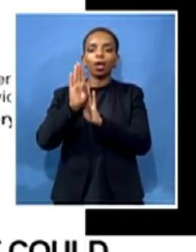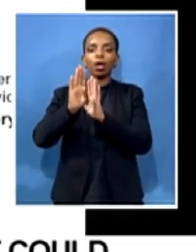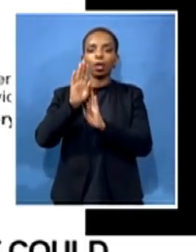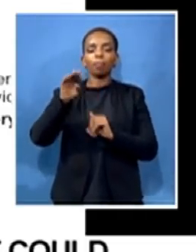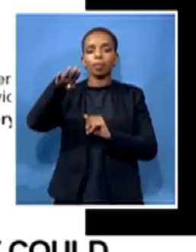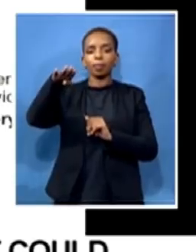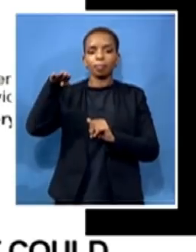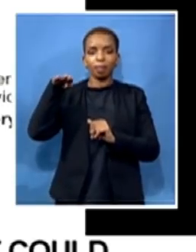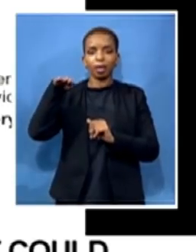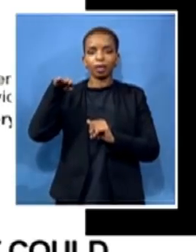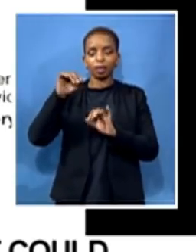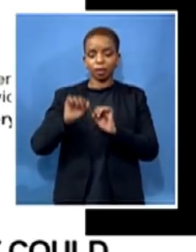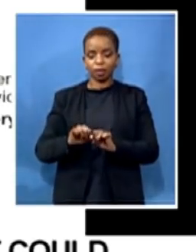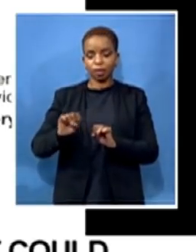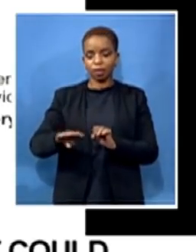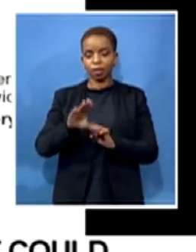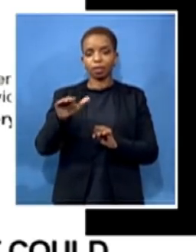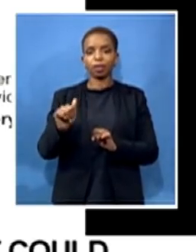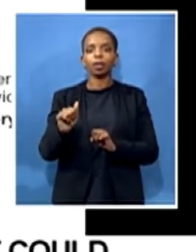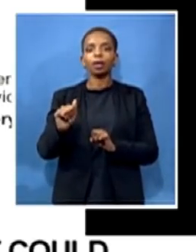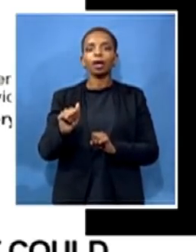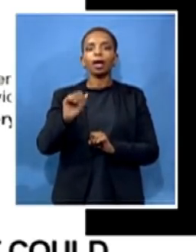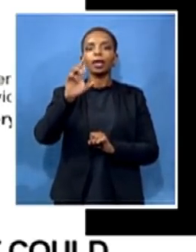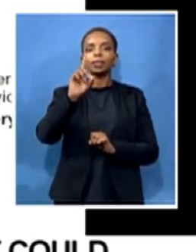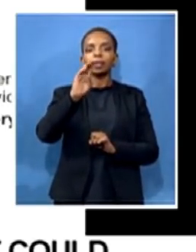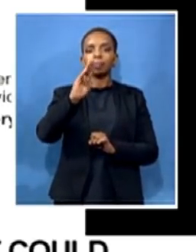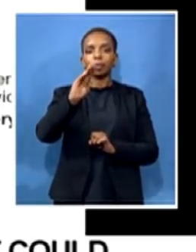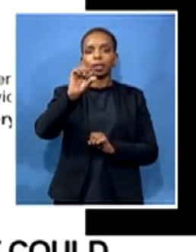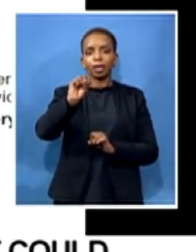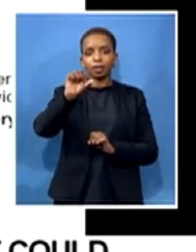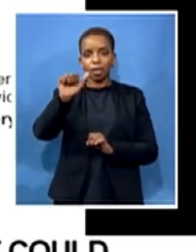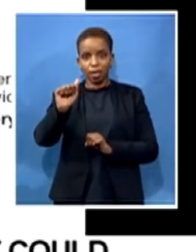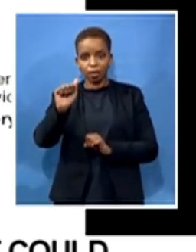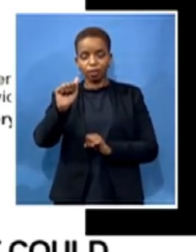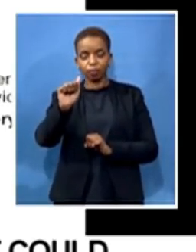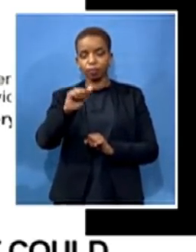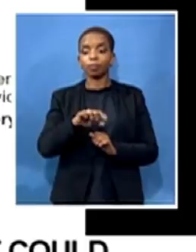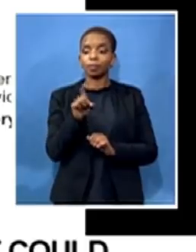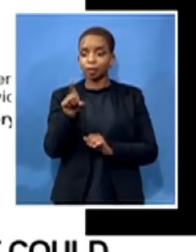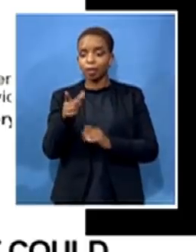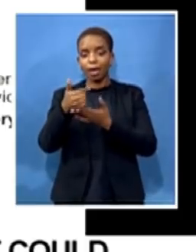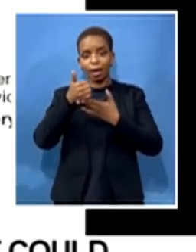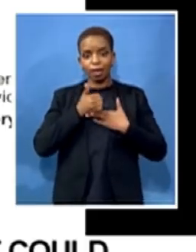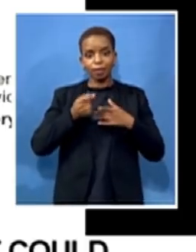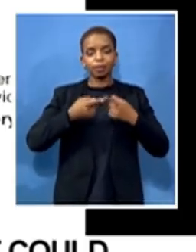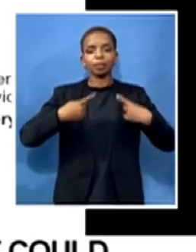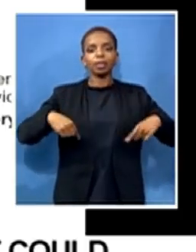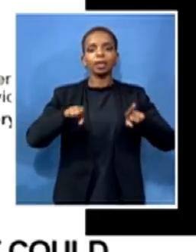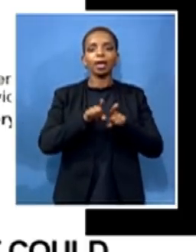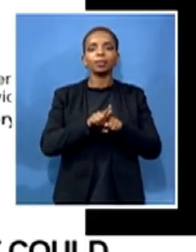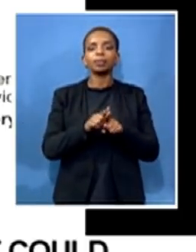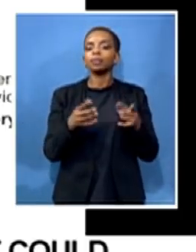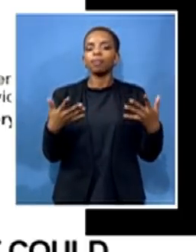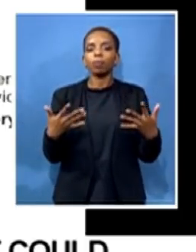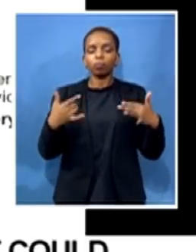DBSA, and they've assisted us actually to strengthen our National Disaster